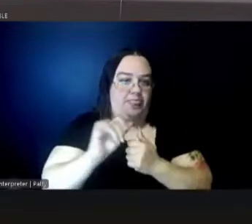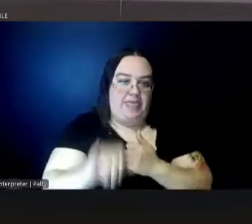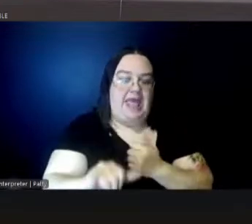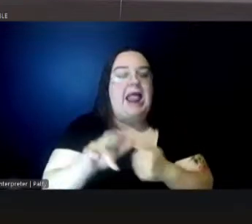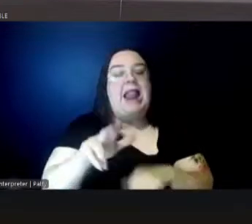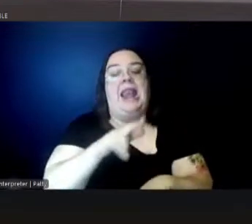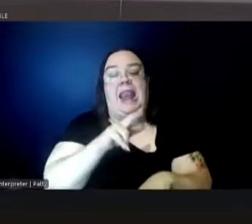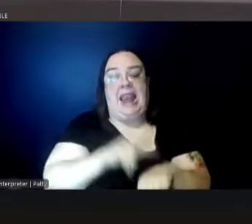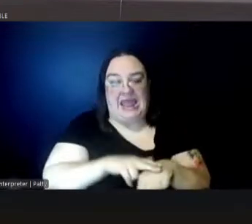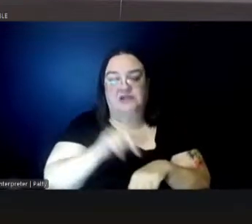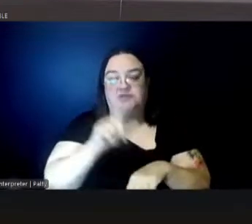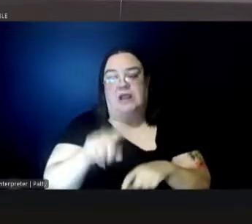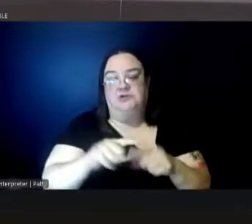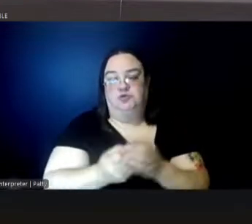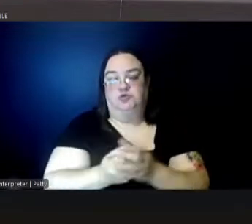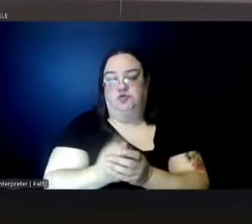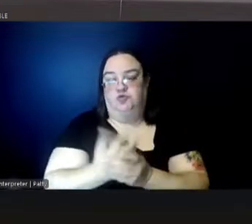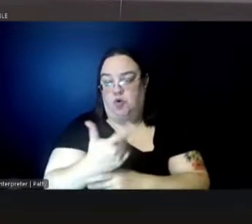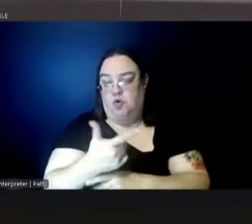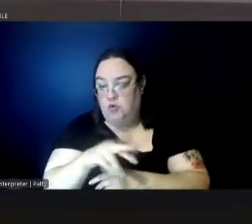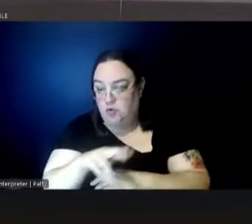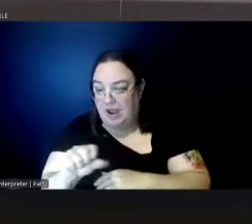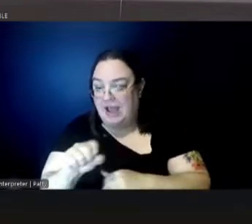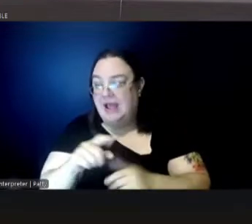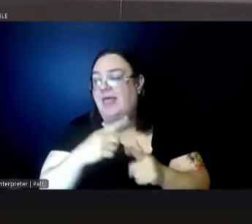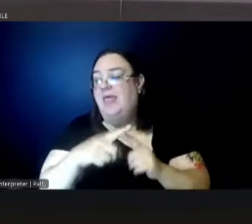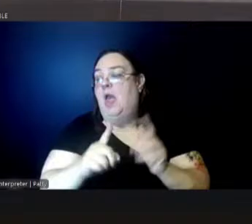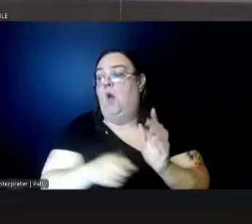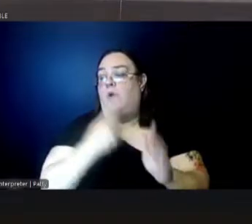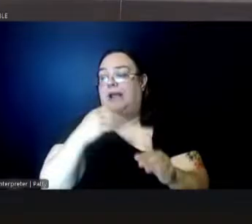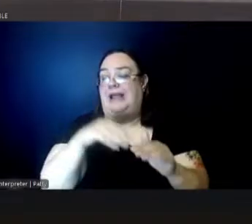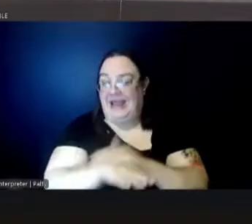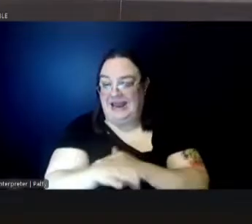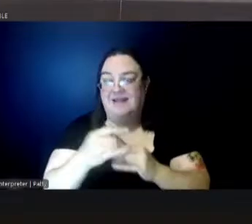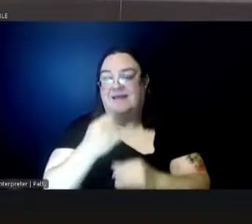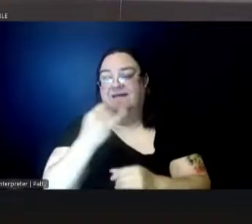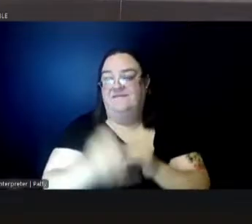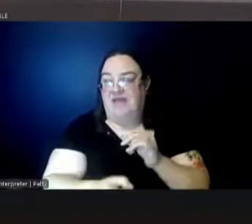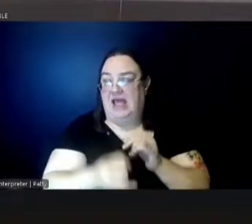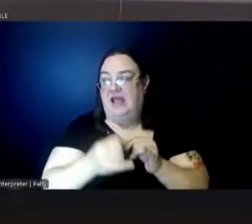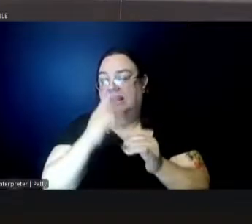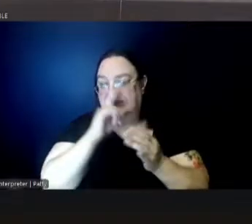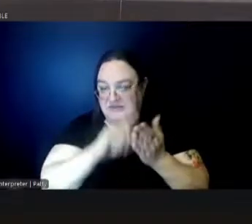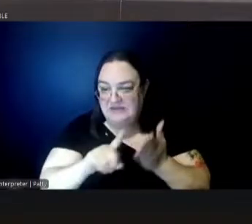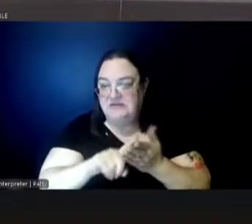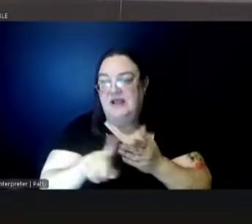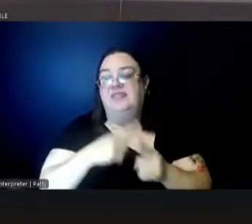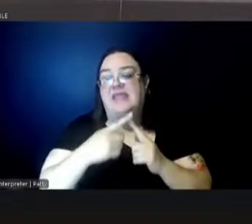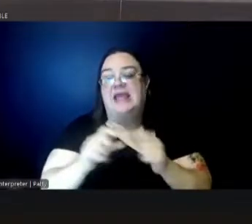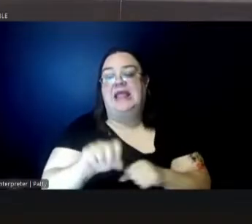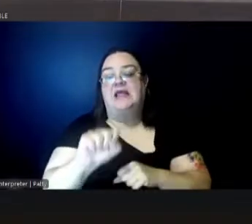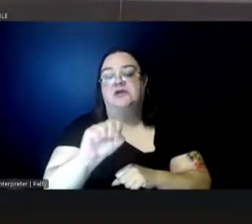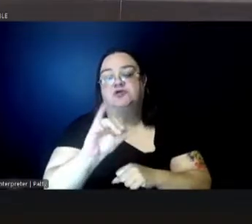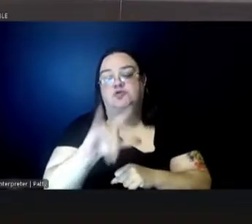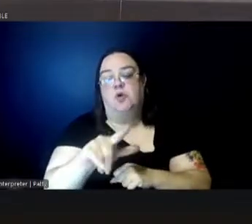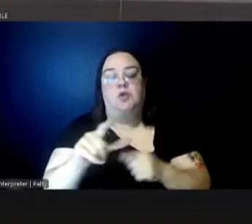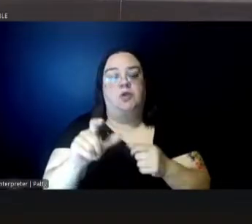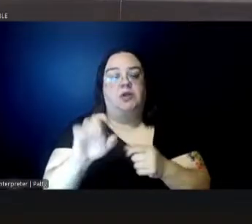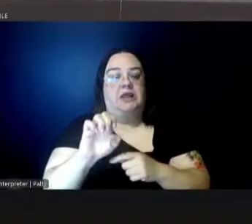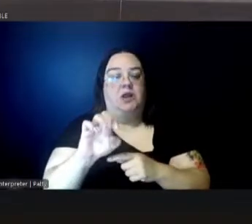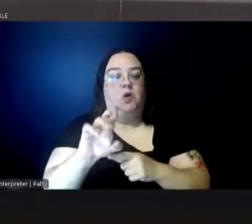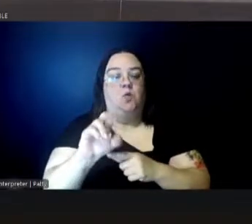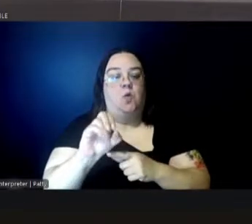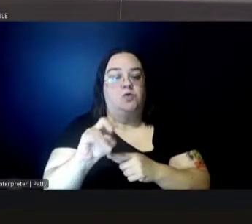grow the grass. And then once we get in final inspection for that, we can take the soil erosion control fencing down. But as far